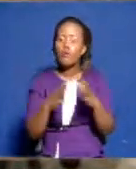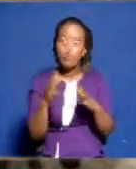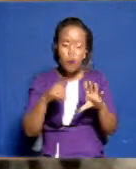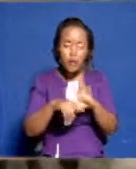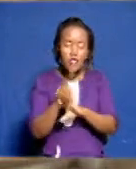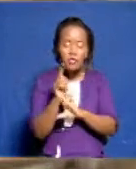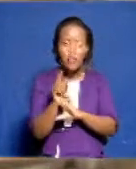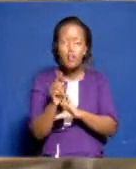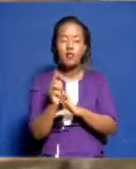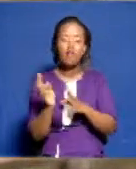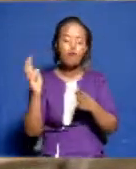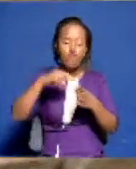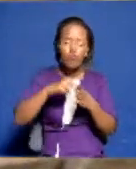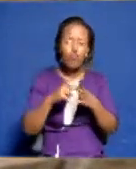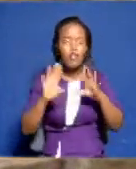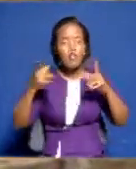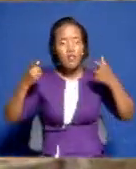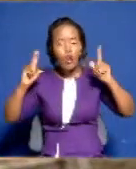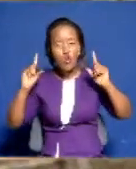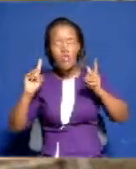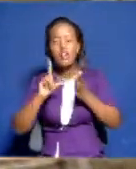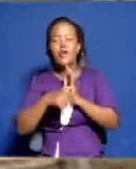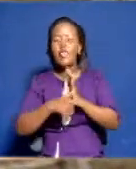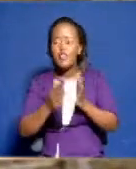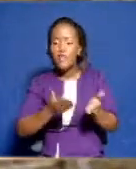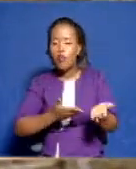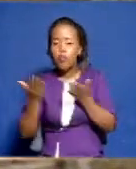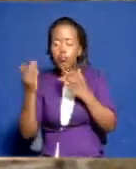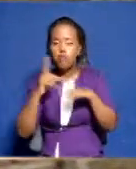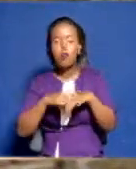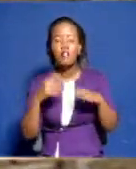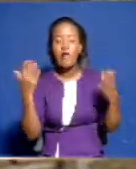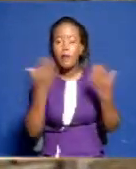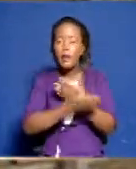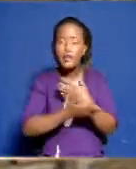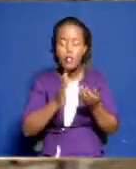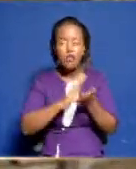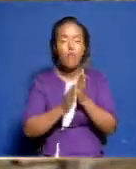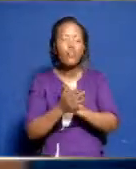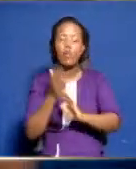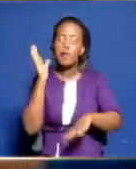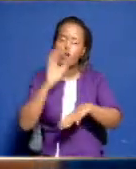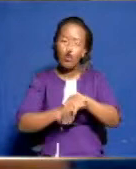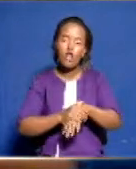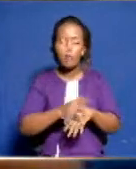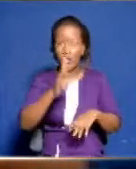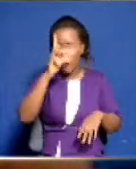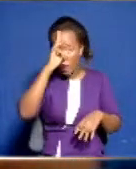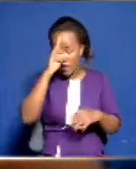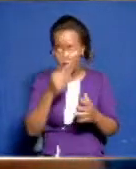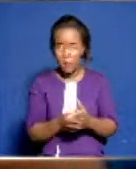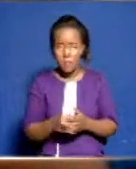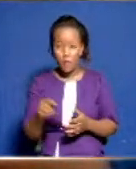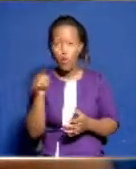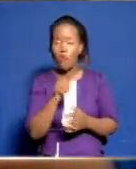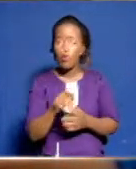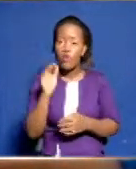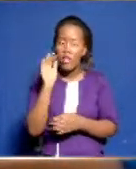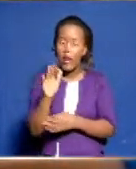into lorries and ferry them during curfew hours without being caught by law enforcers. Tunaomba OCS wa